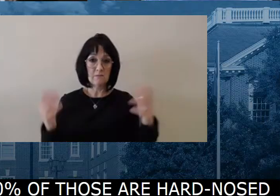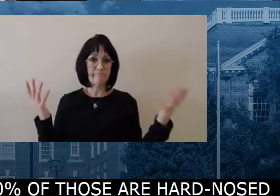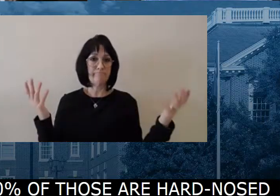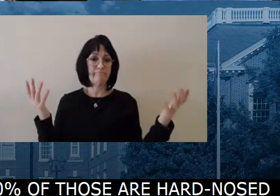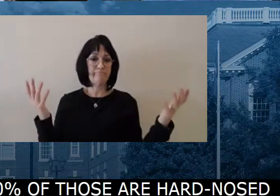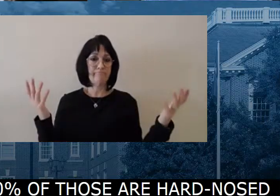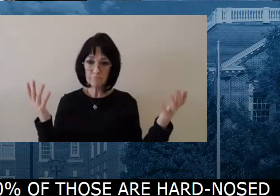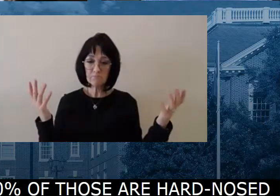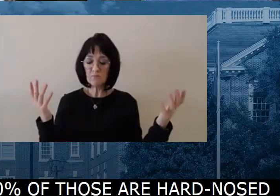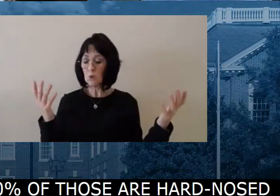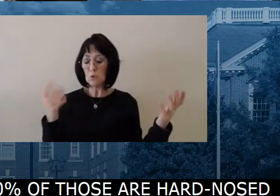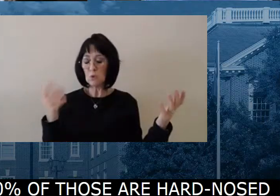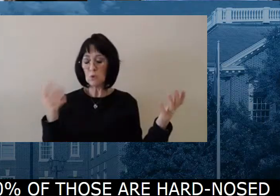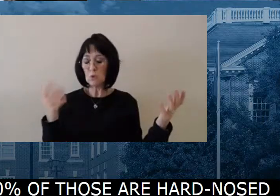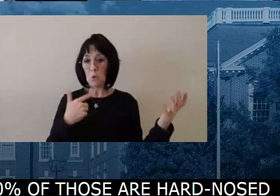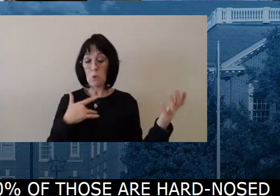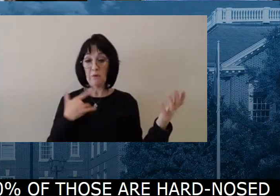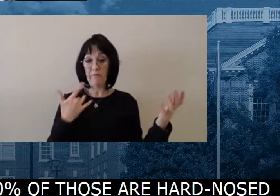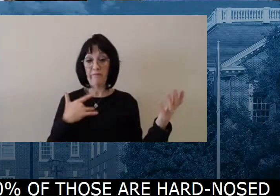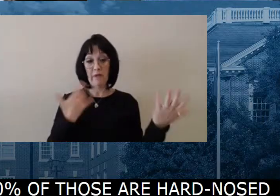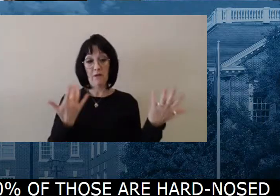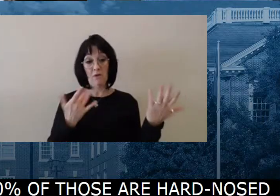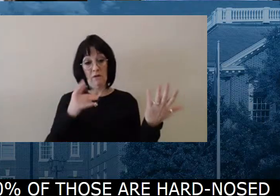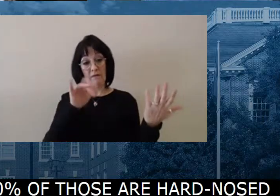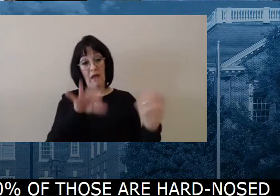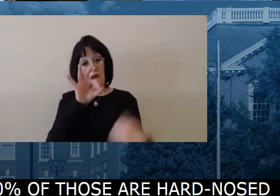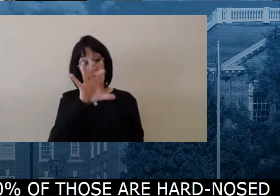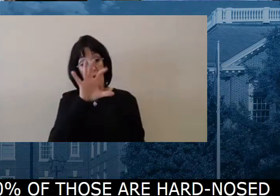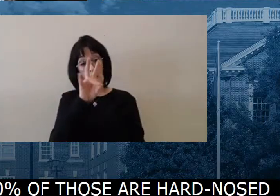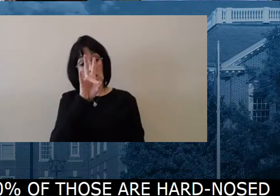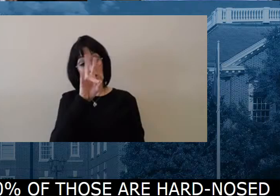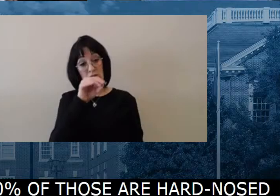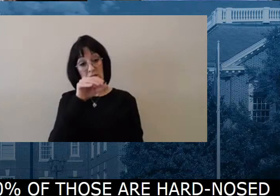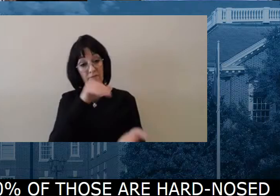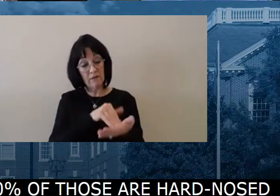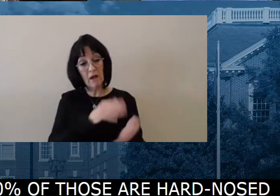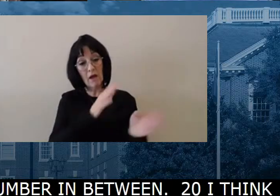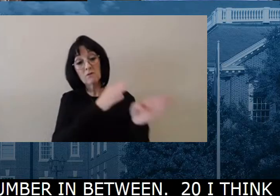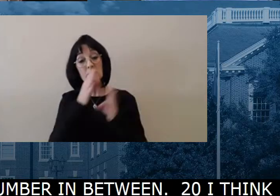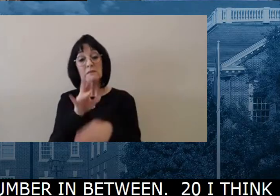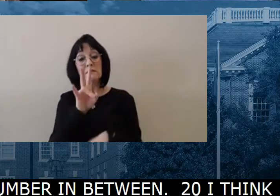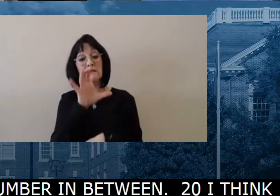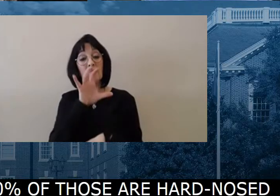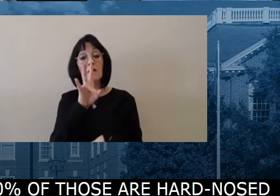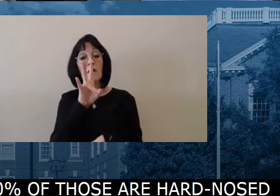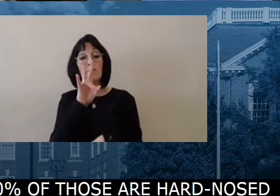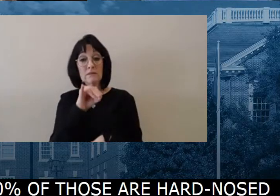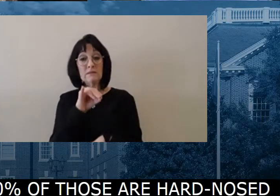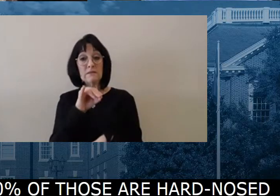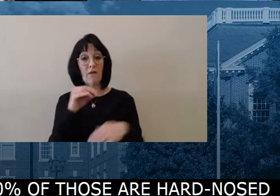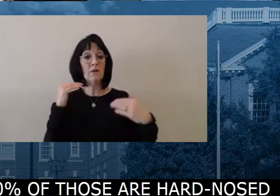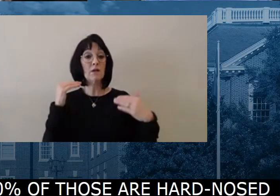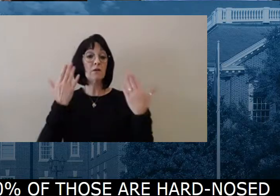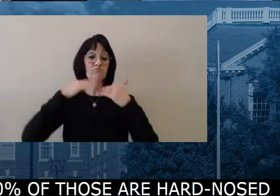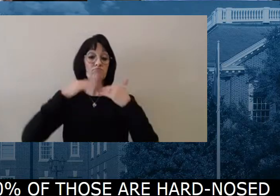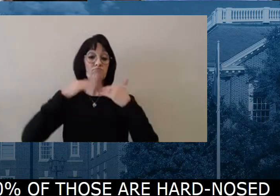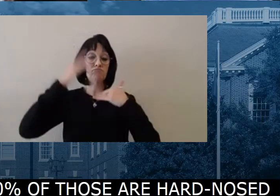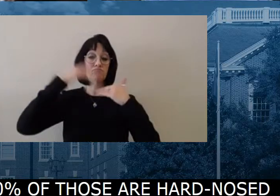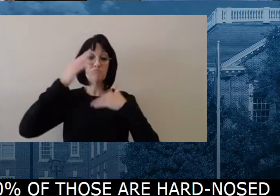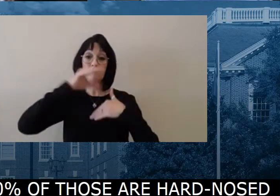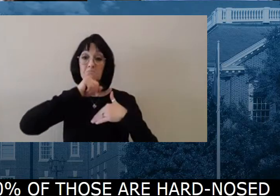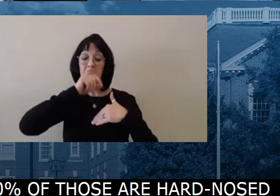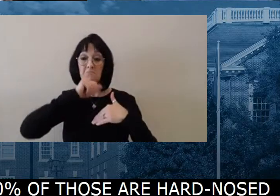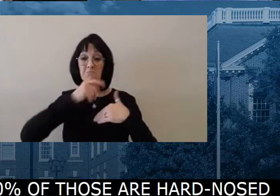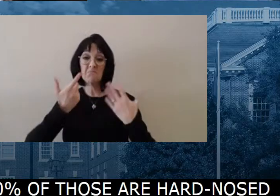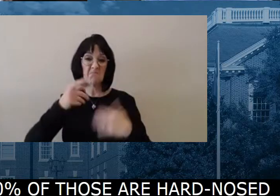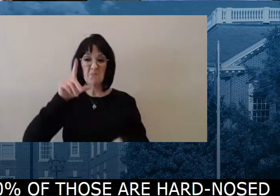going to get vaccinated, no matter what you tell them, based on what we see with polling. And so you can do the math there to